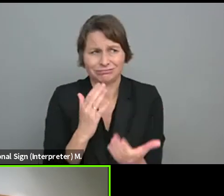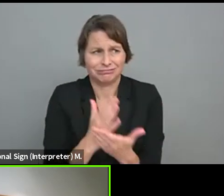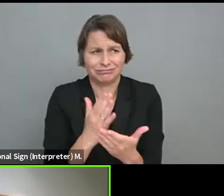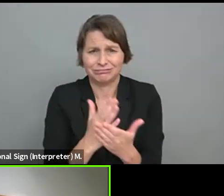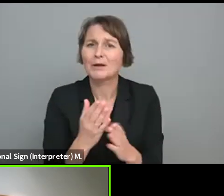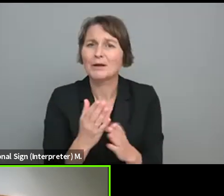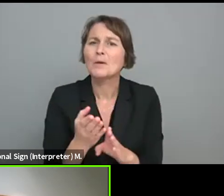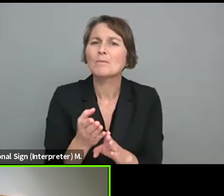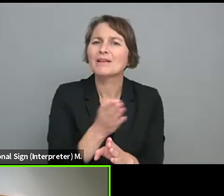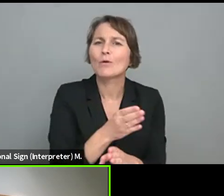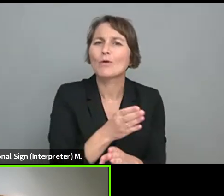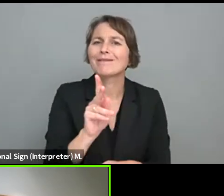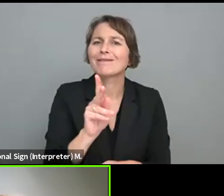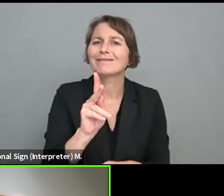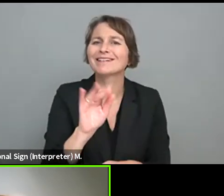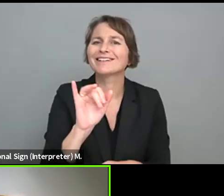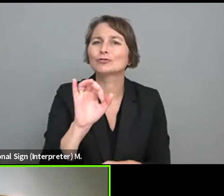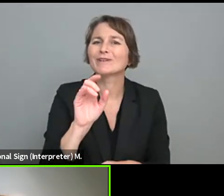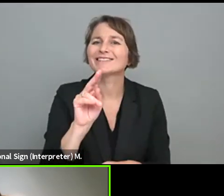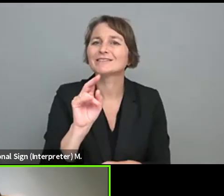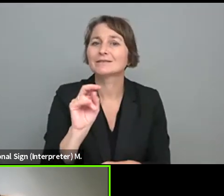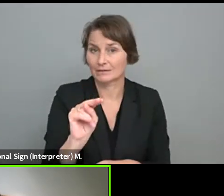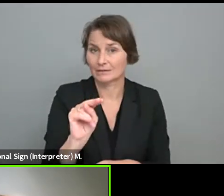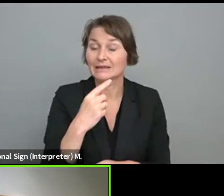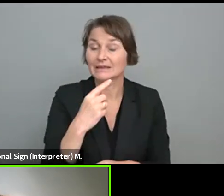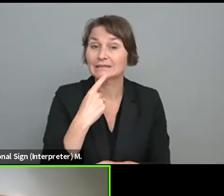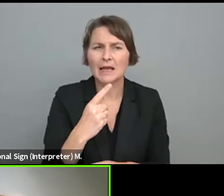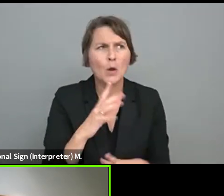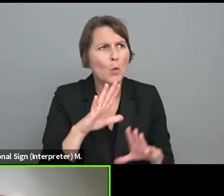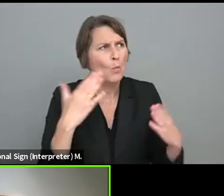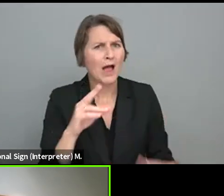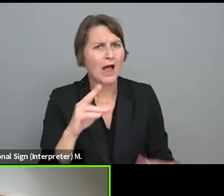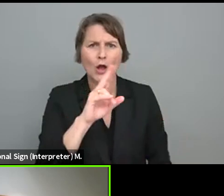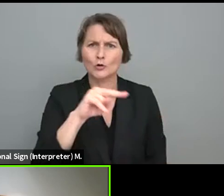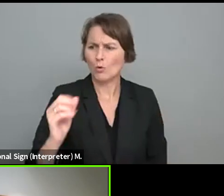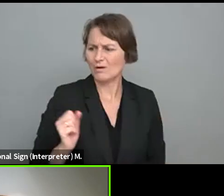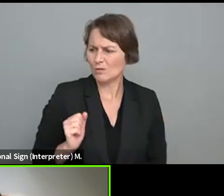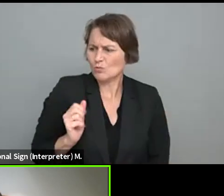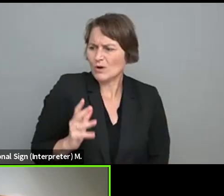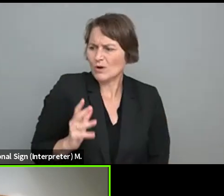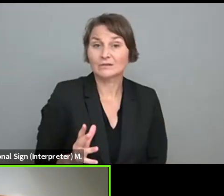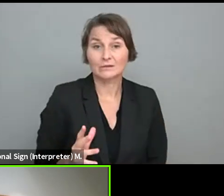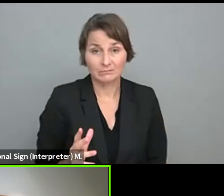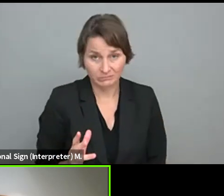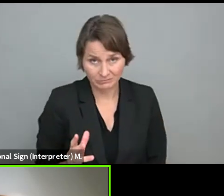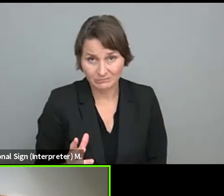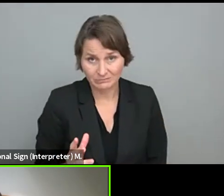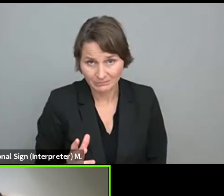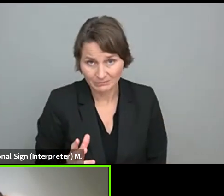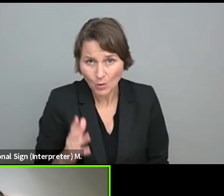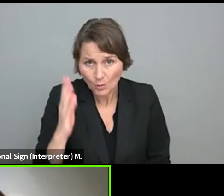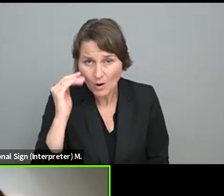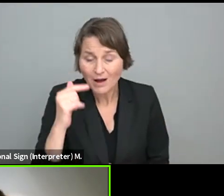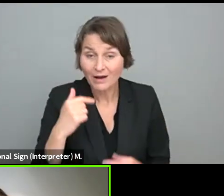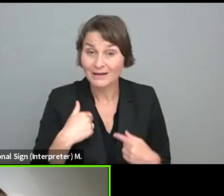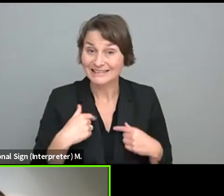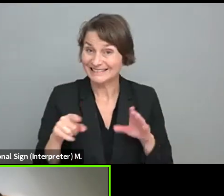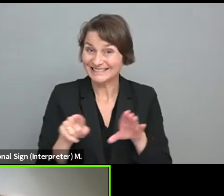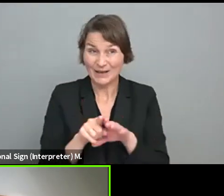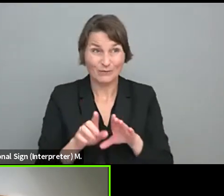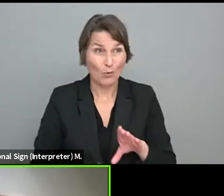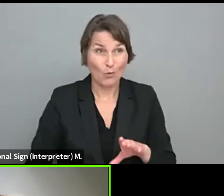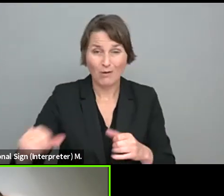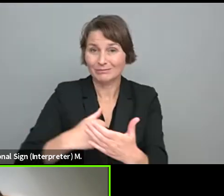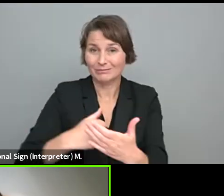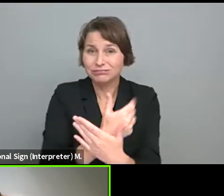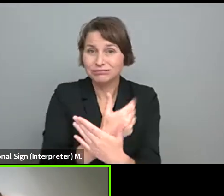out to Norway's wealth. And you can say the same for all the Nordics. We rank among the highest in the world in gender equality. All the Nordics